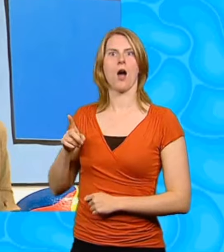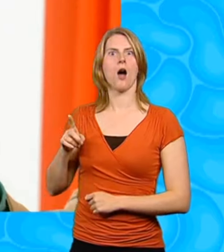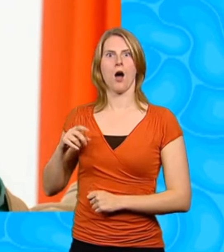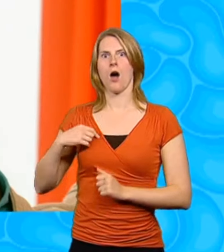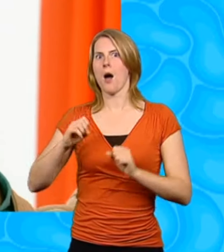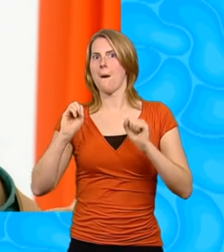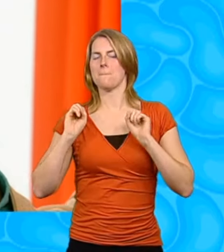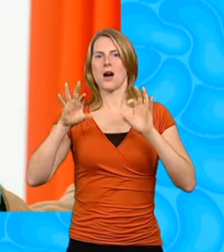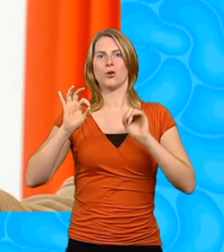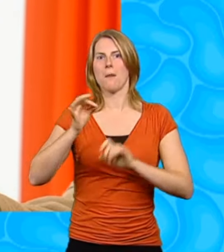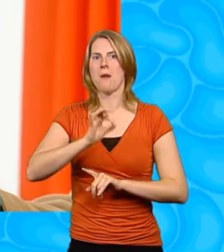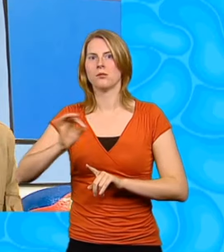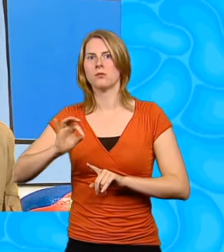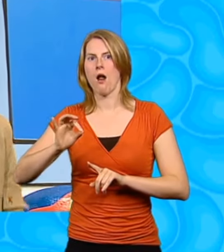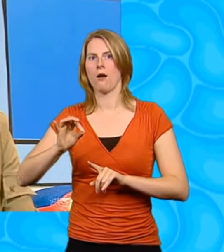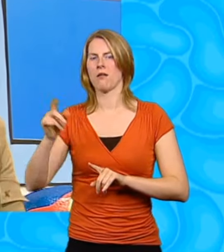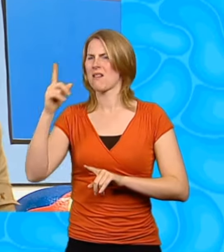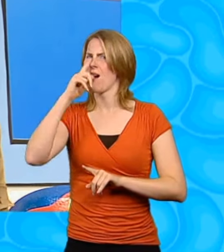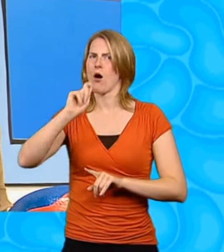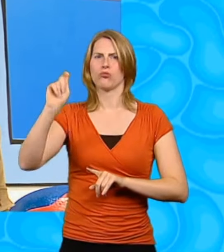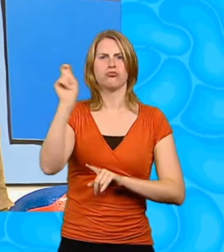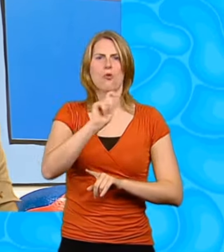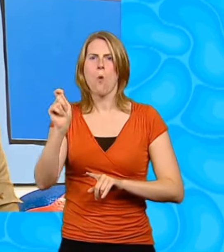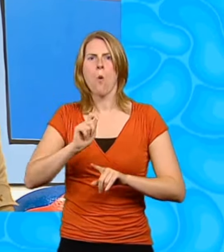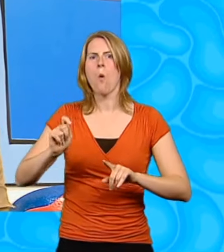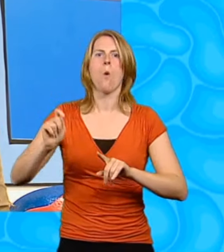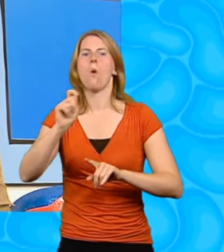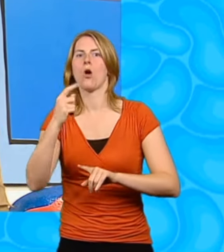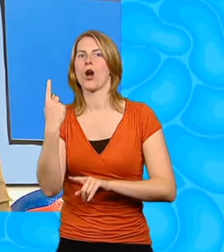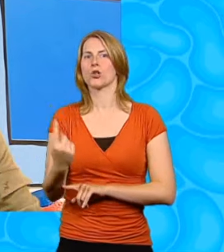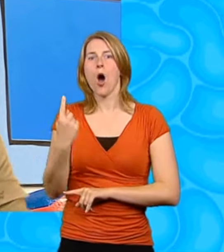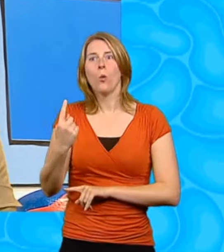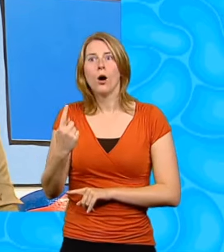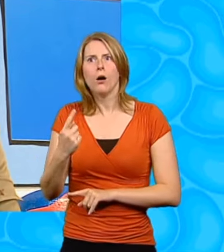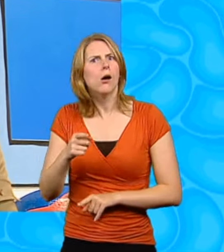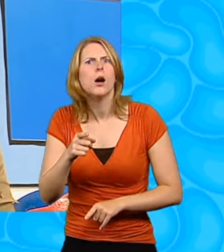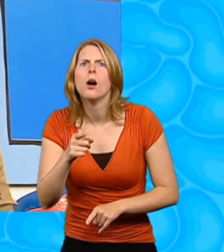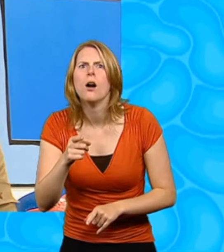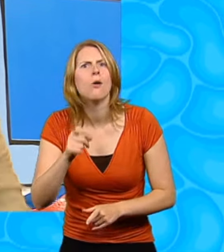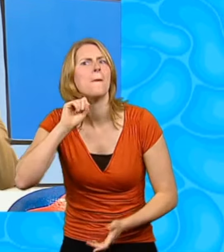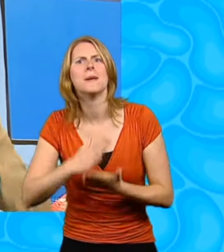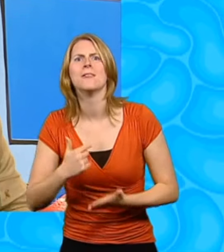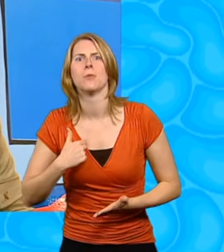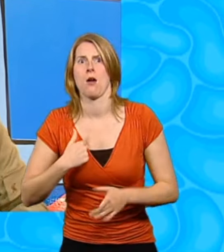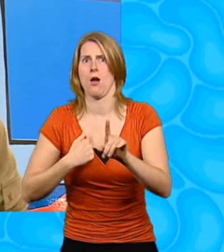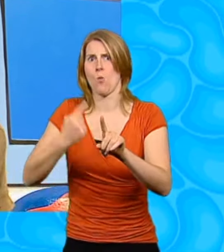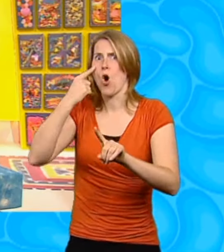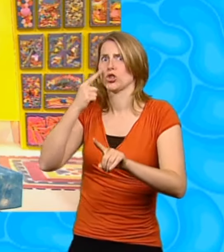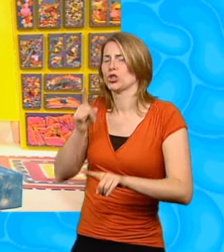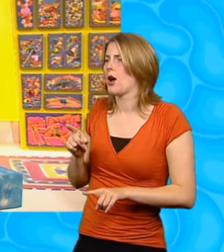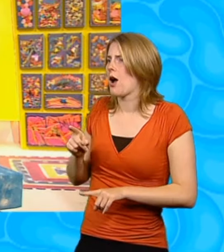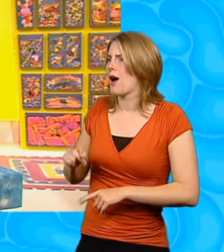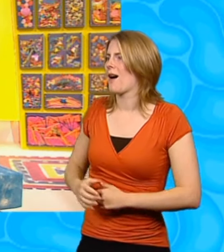This is my magic pencil, and it can draw pictures all on its own. Don't believe me? Watch this.